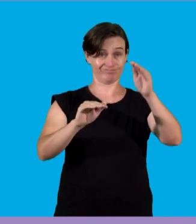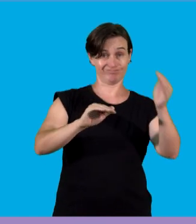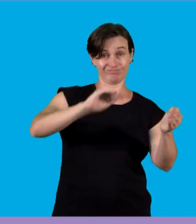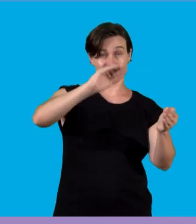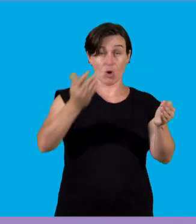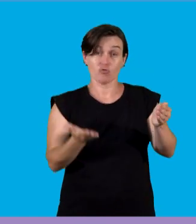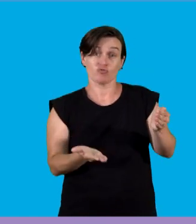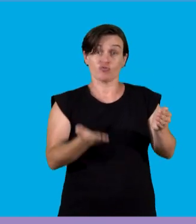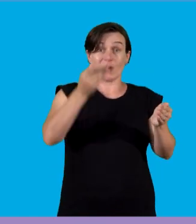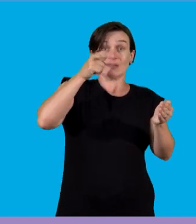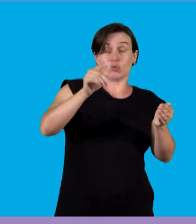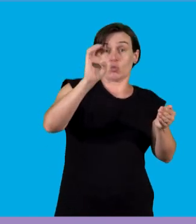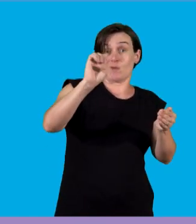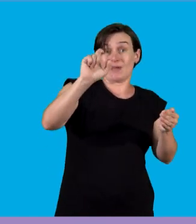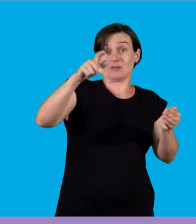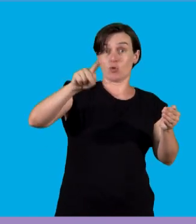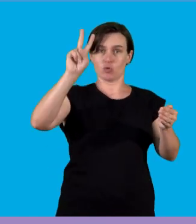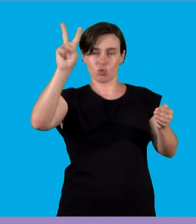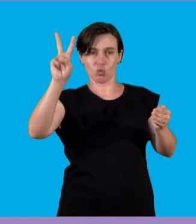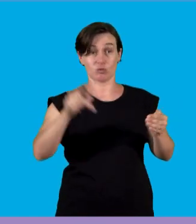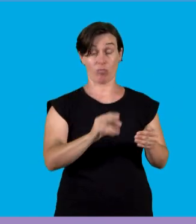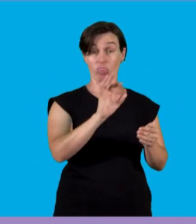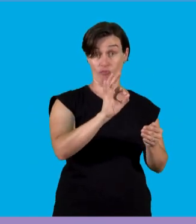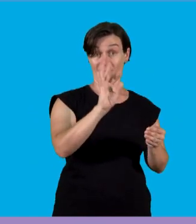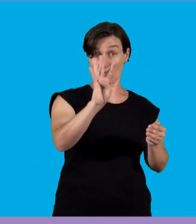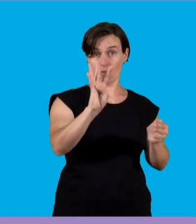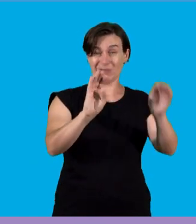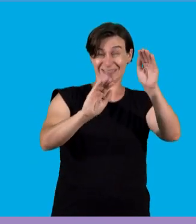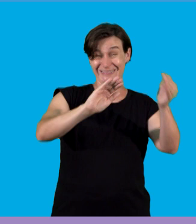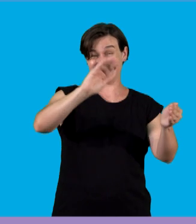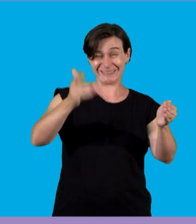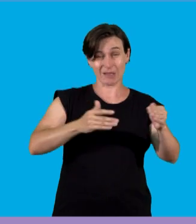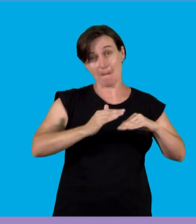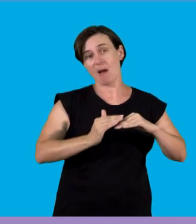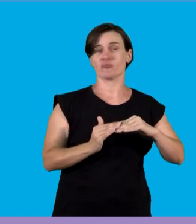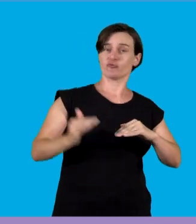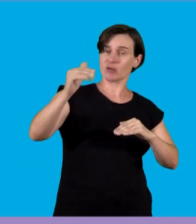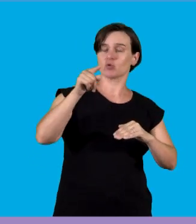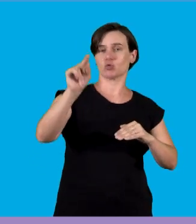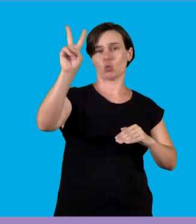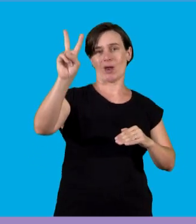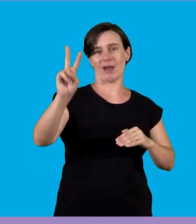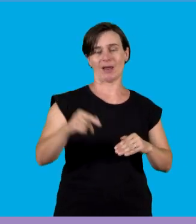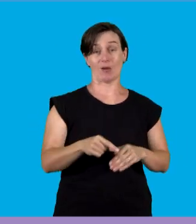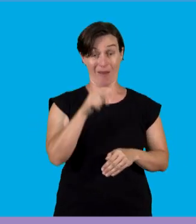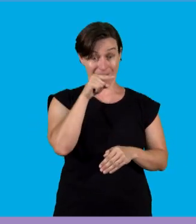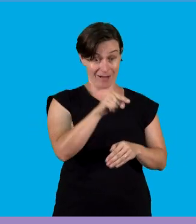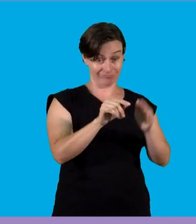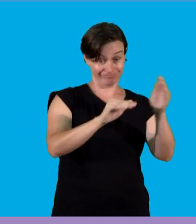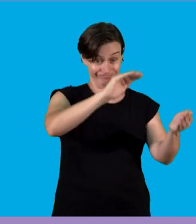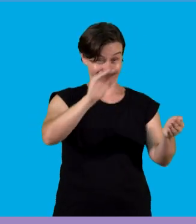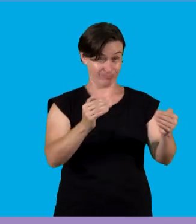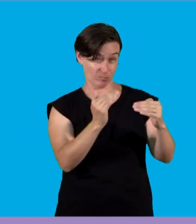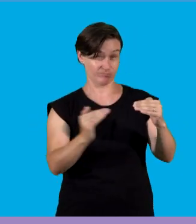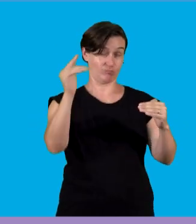and it is raised to an exponent 2, so 3 exponent 4, and that whole power is squared,